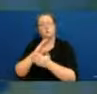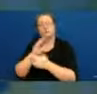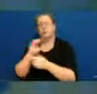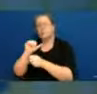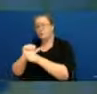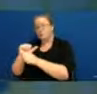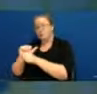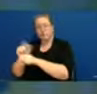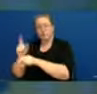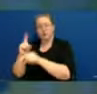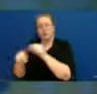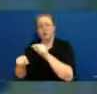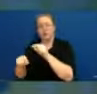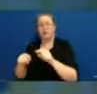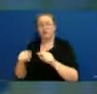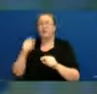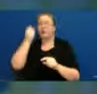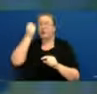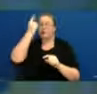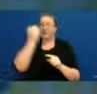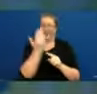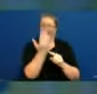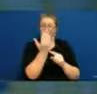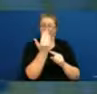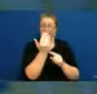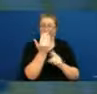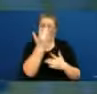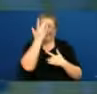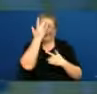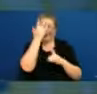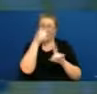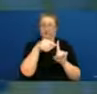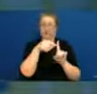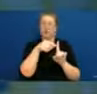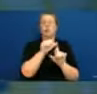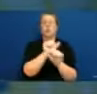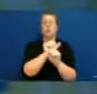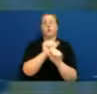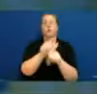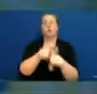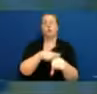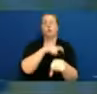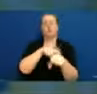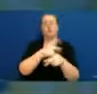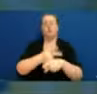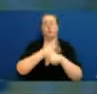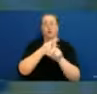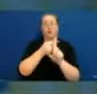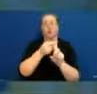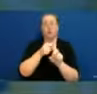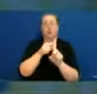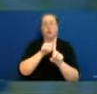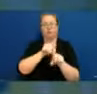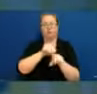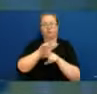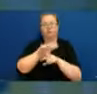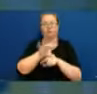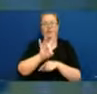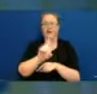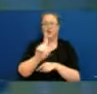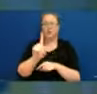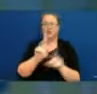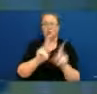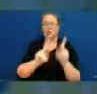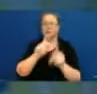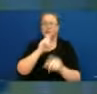person worked at a long-term care home, and an outbreak happened at that long-term care home that required 81 of the residents in that care home